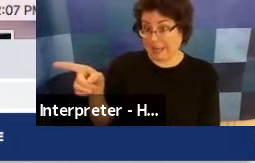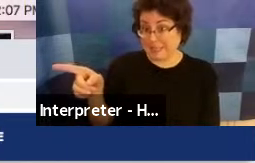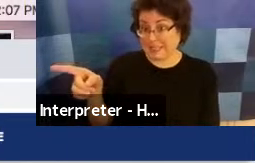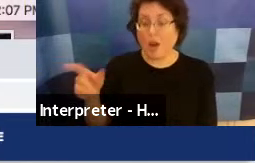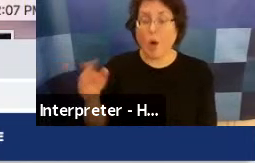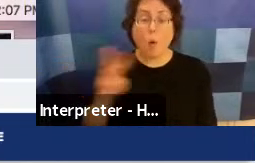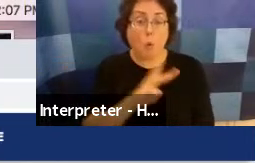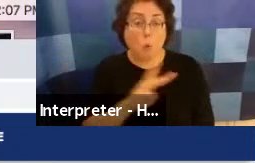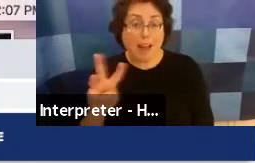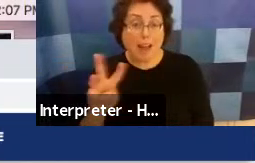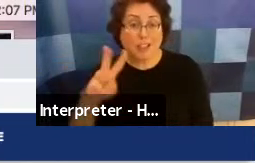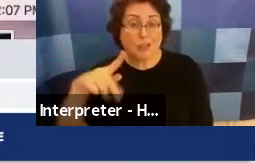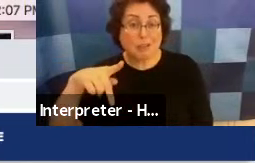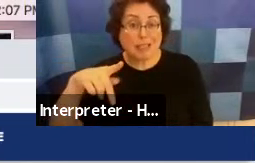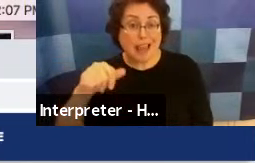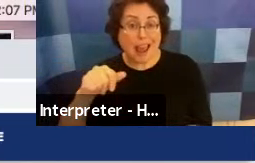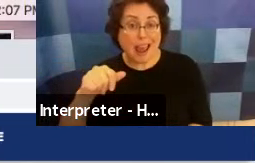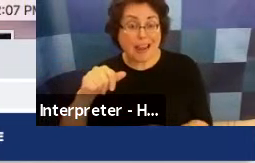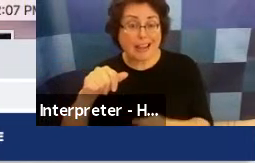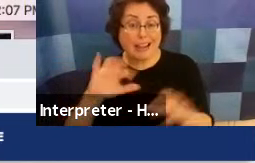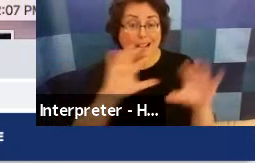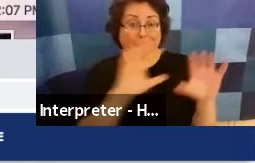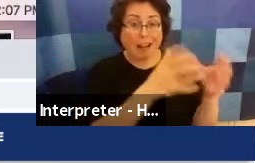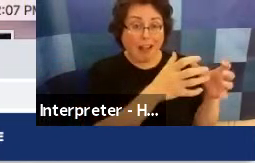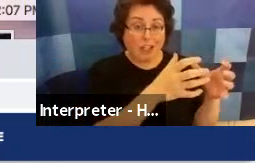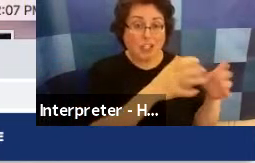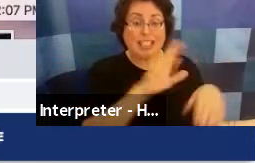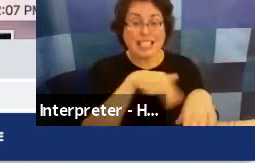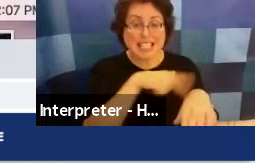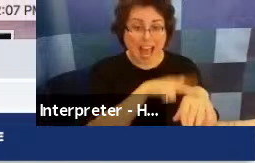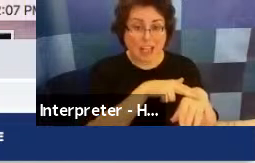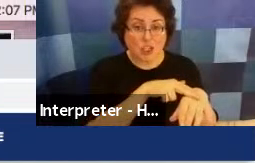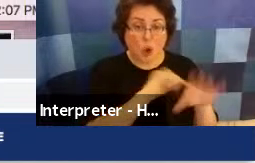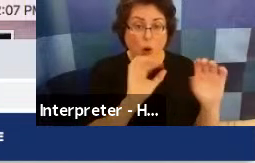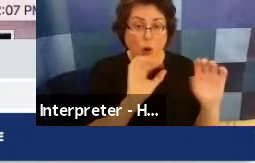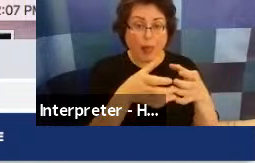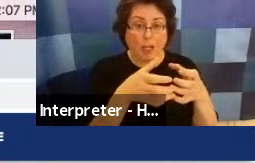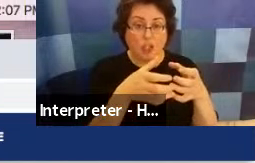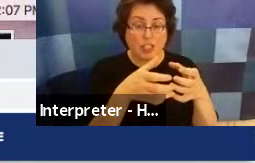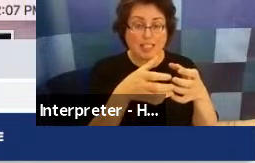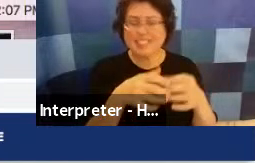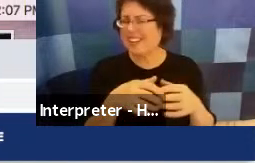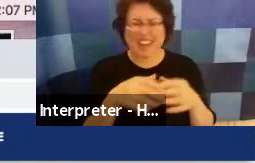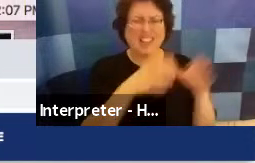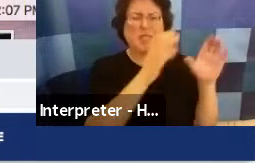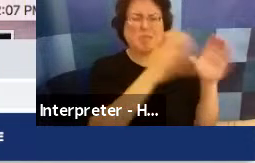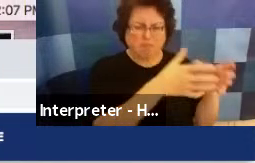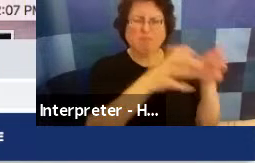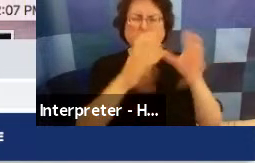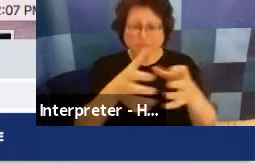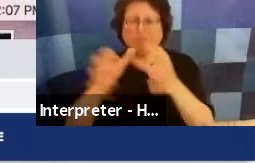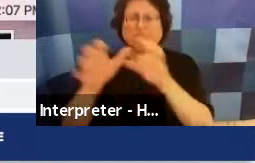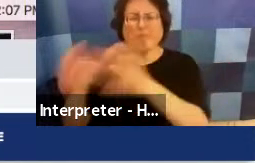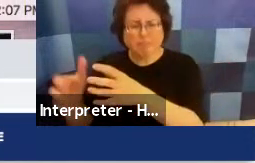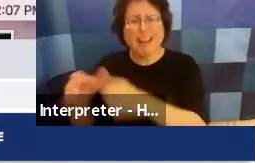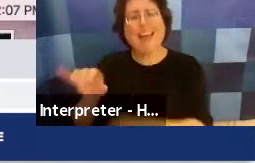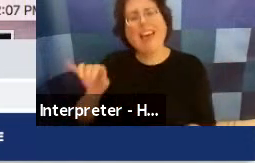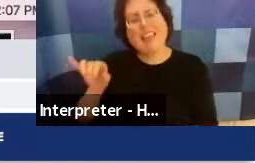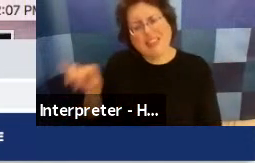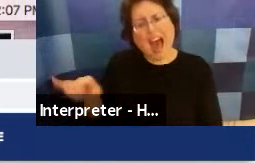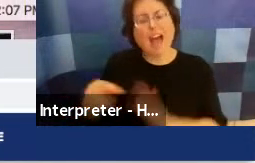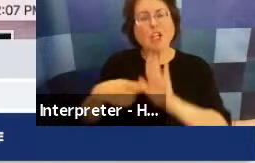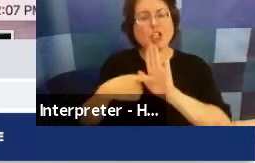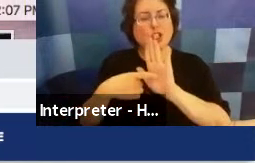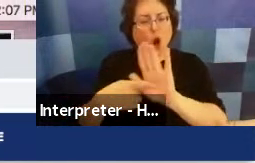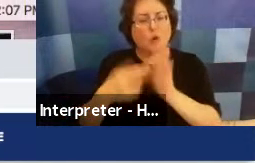Western PA collections, Pennsylvania collections, national. And so it really gives people a resource for disability